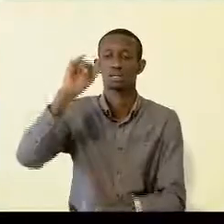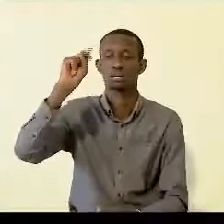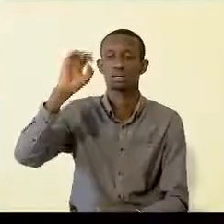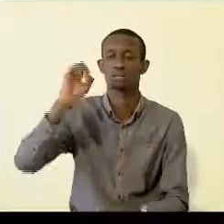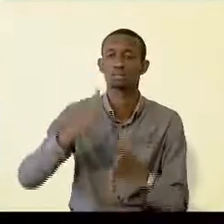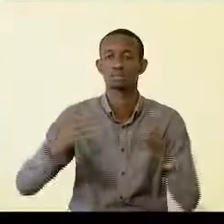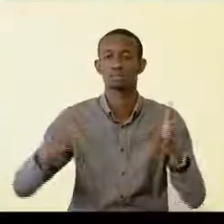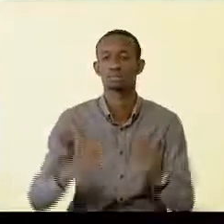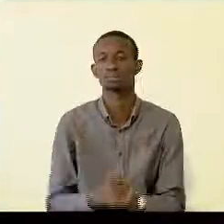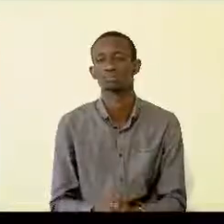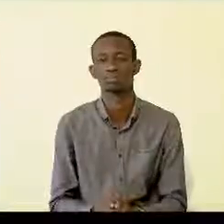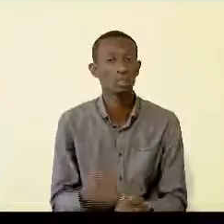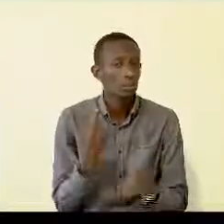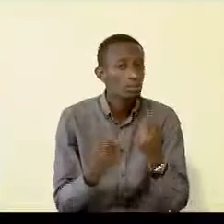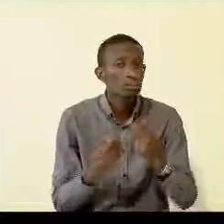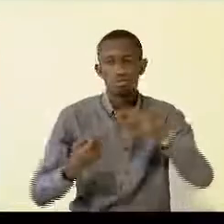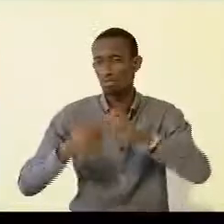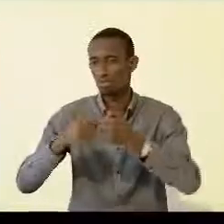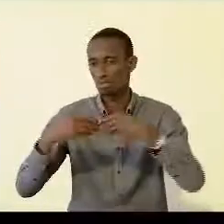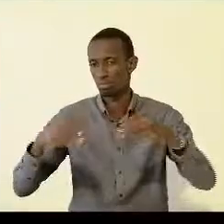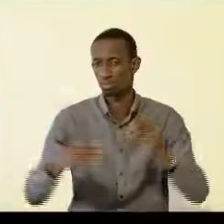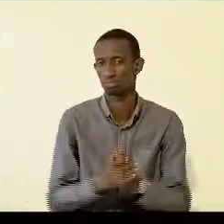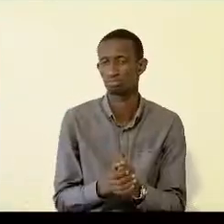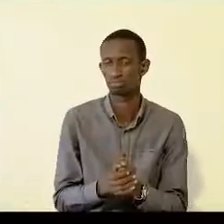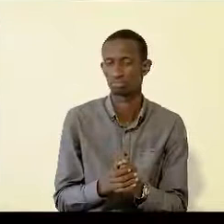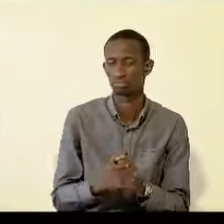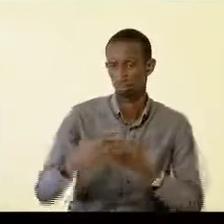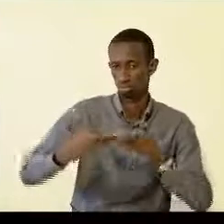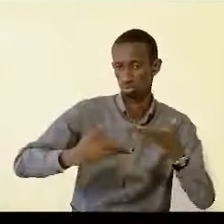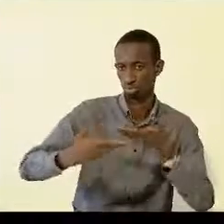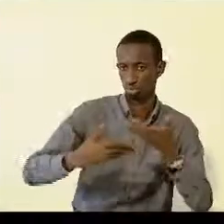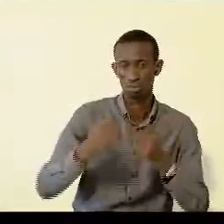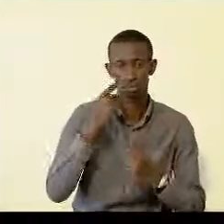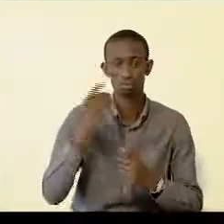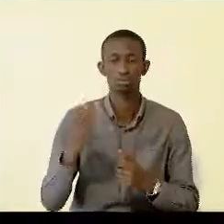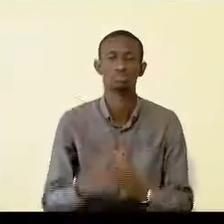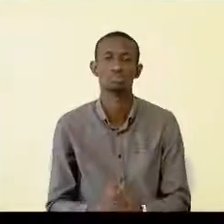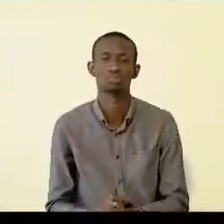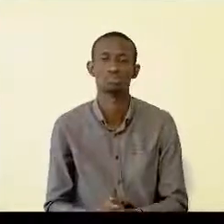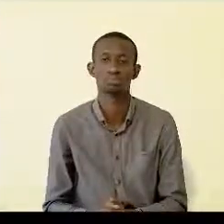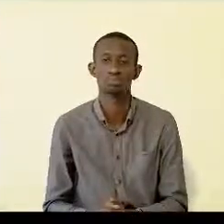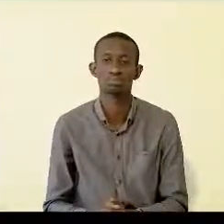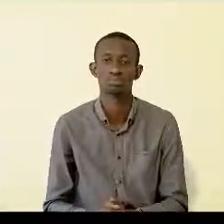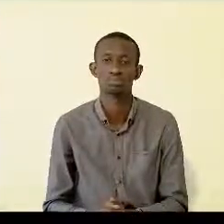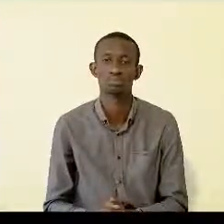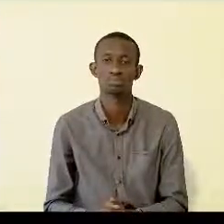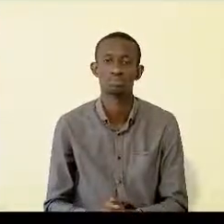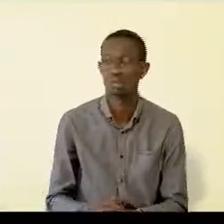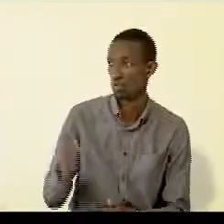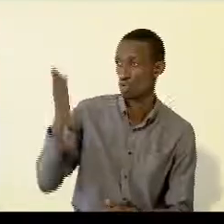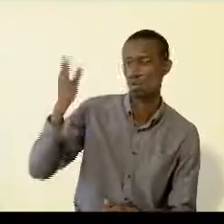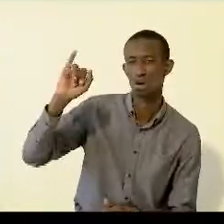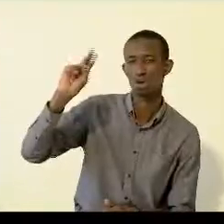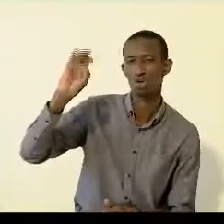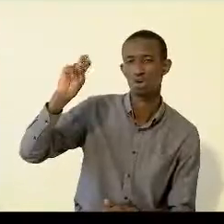Some of the physical properties we are going to discuss are on the next slide, and these are the ionic